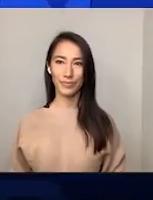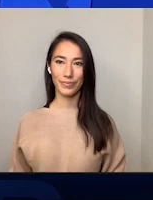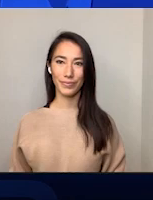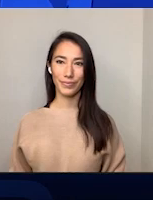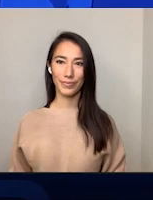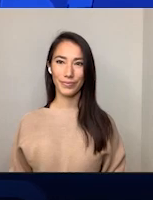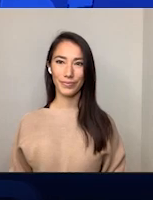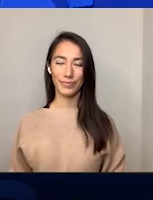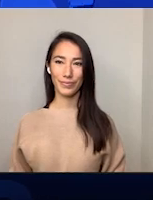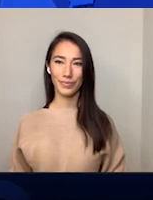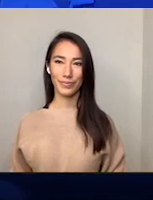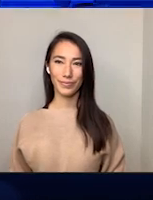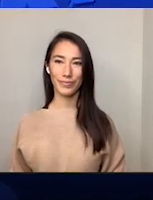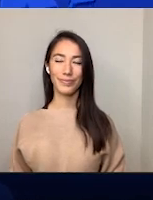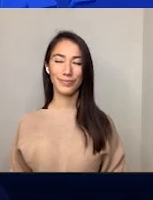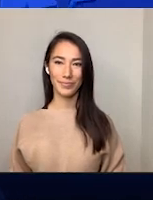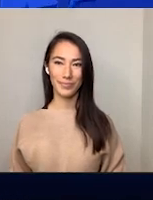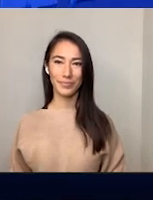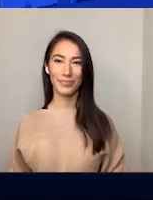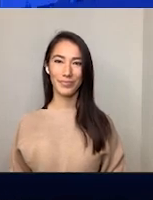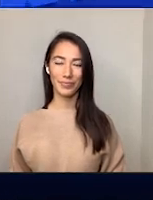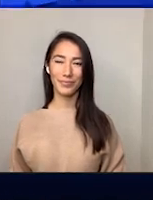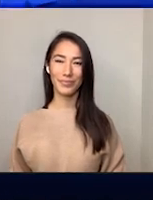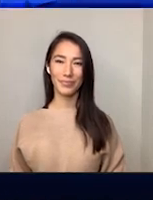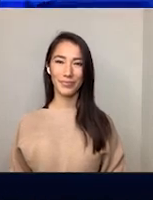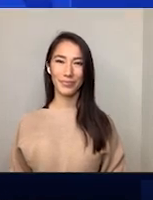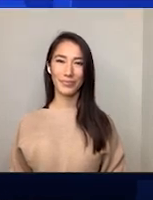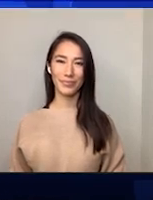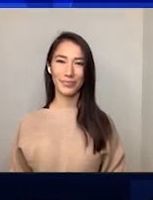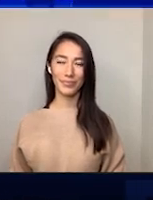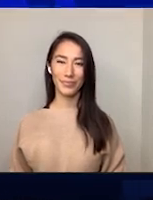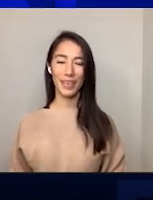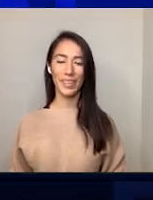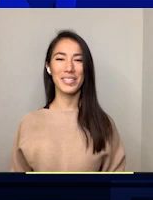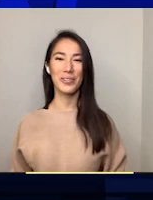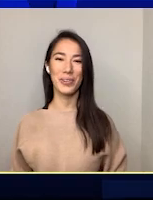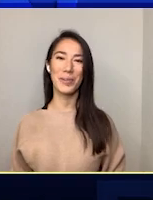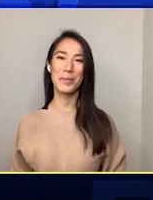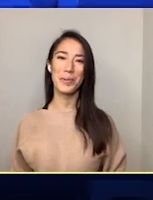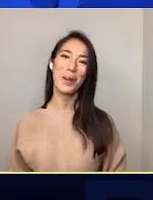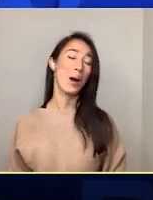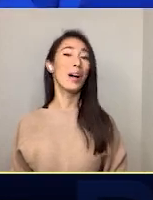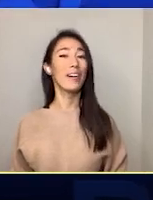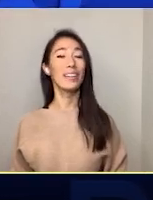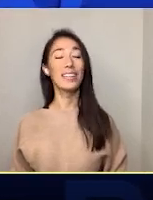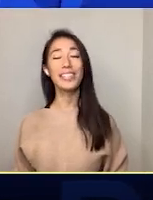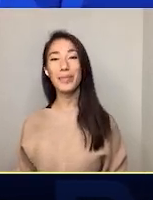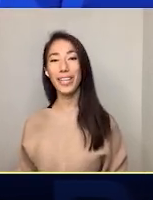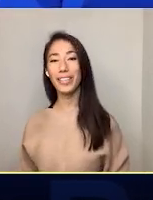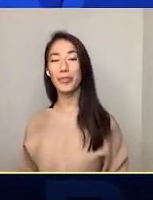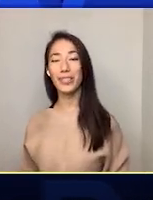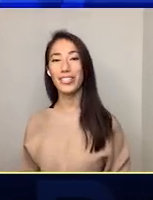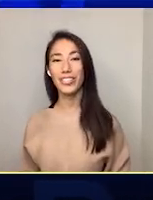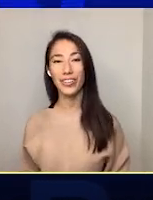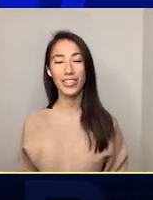It's an immense effort made by so many different folks. No, that's incredible. Wow, it does seem